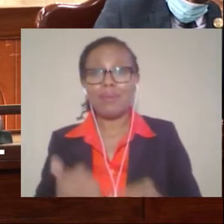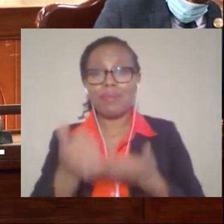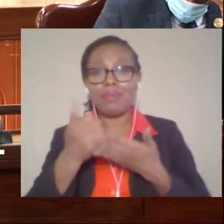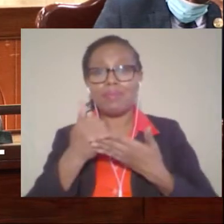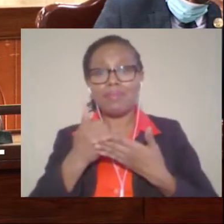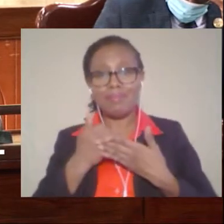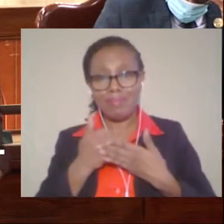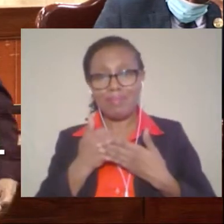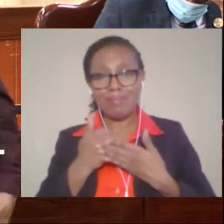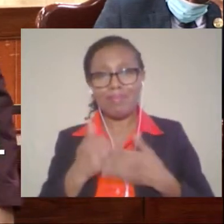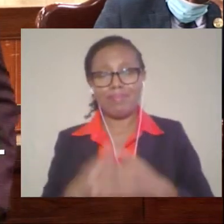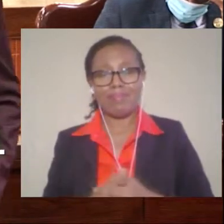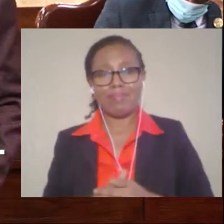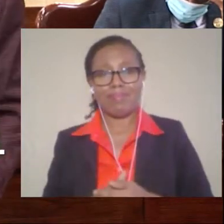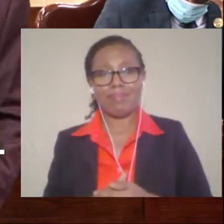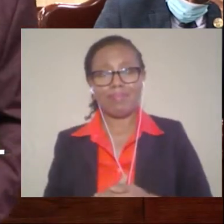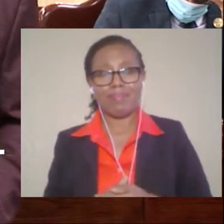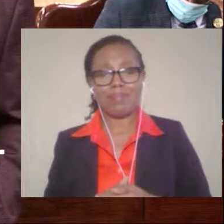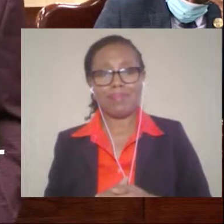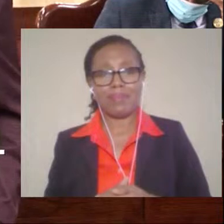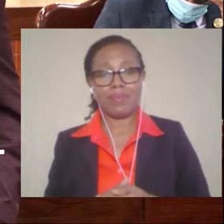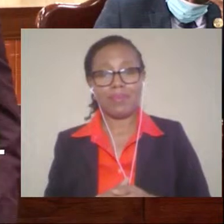And I don't know that that is the best